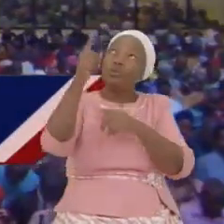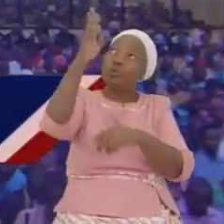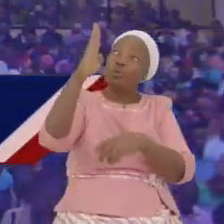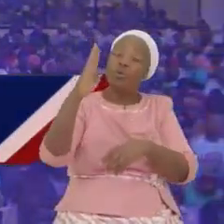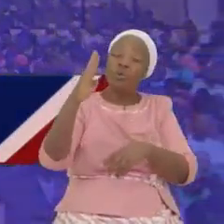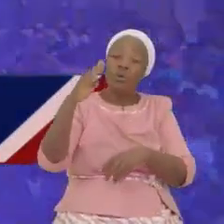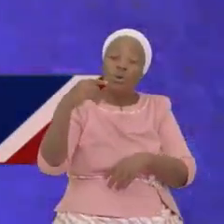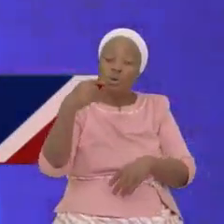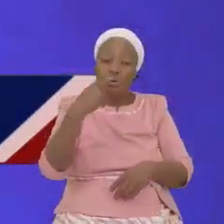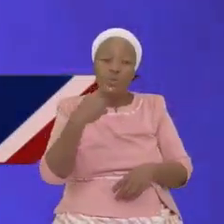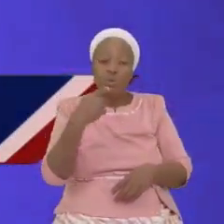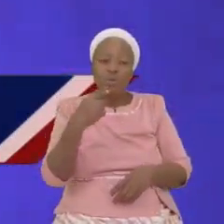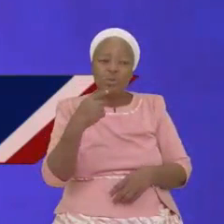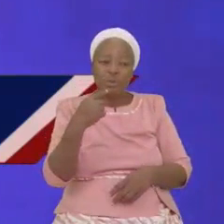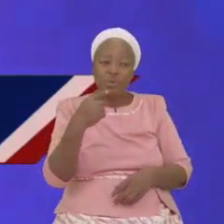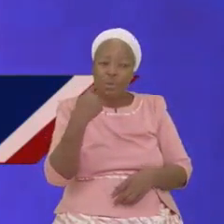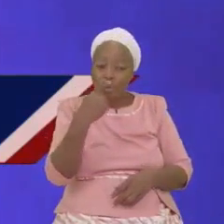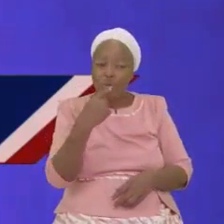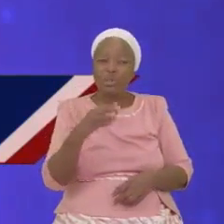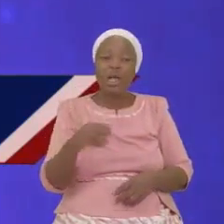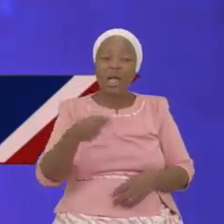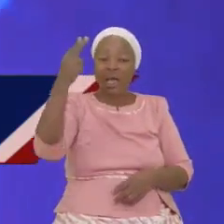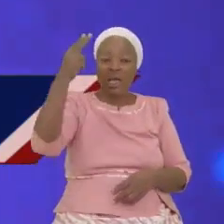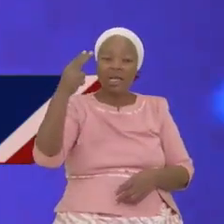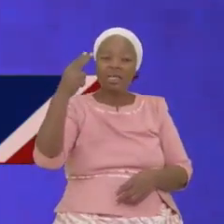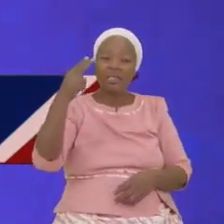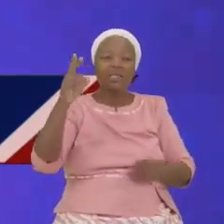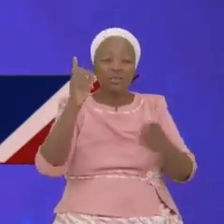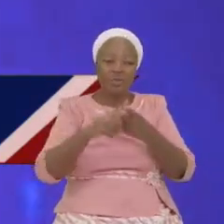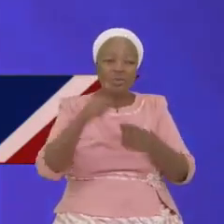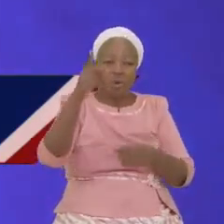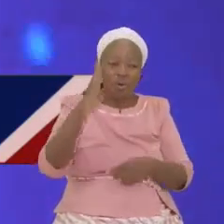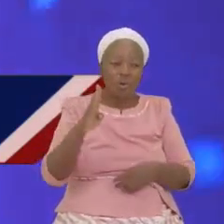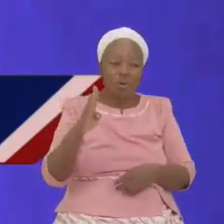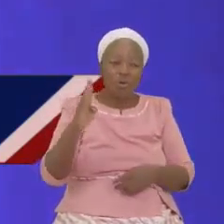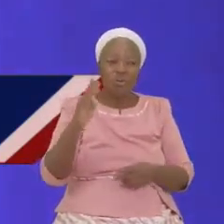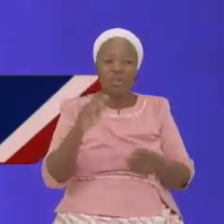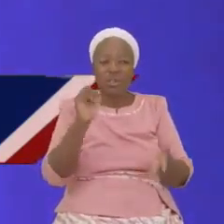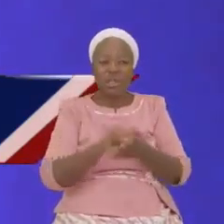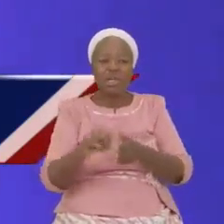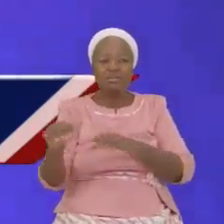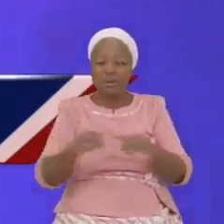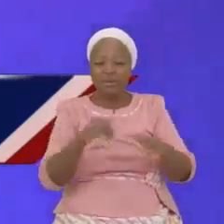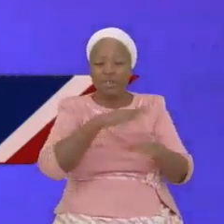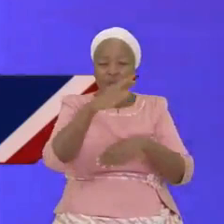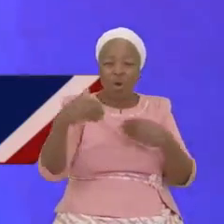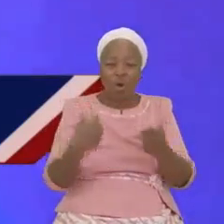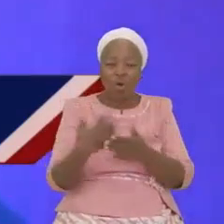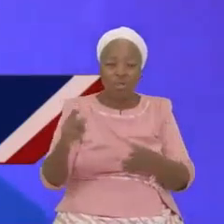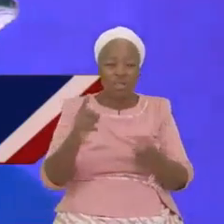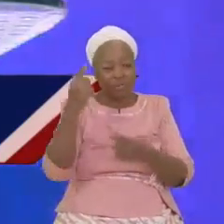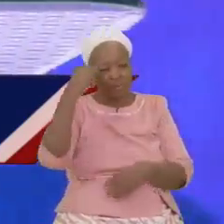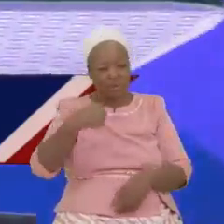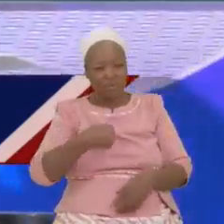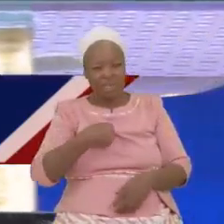unto God that performeth all things for me. I will cry. That